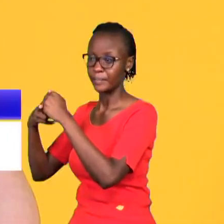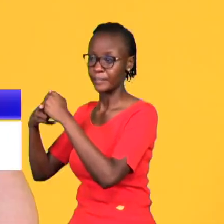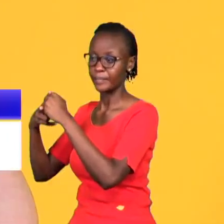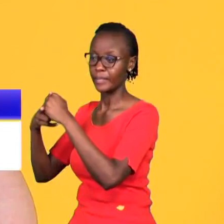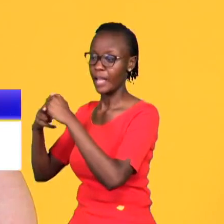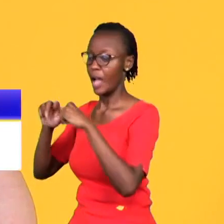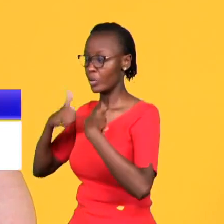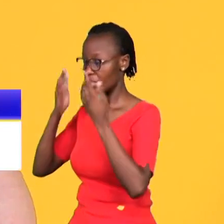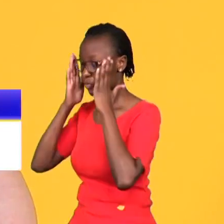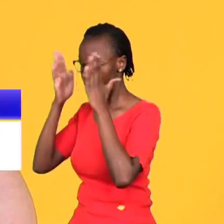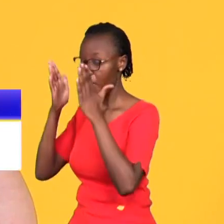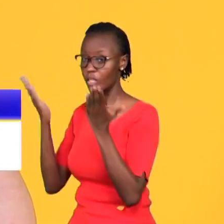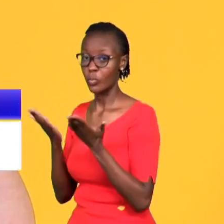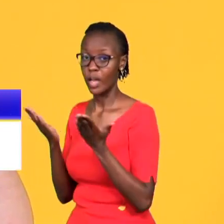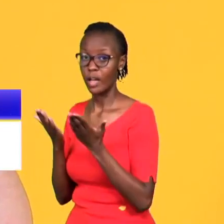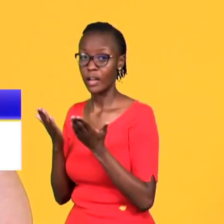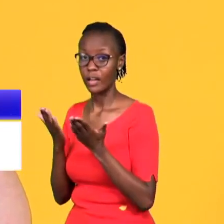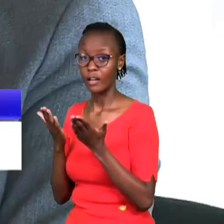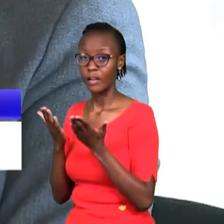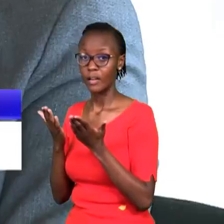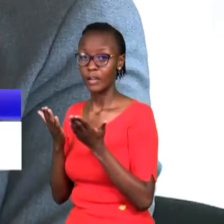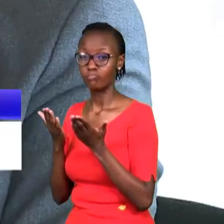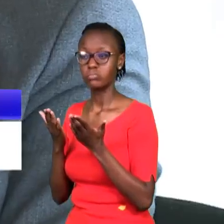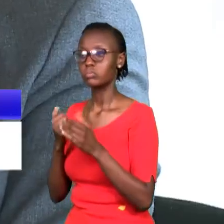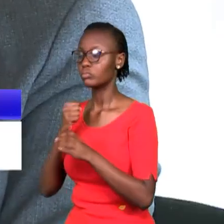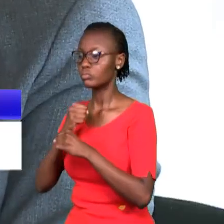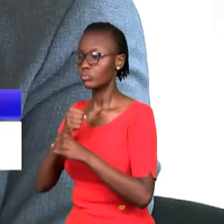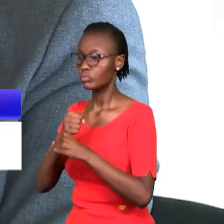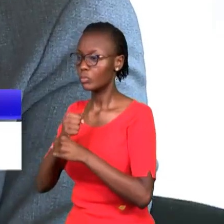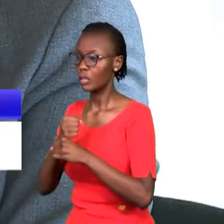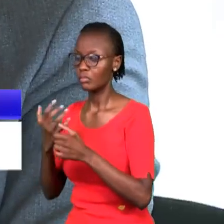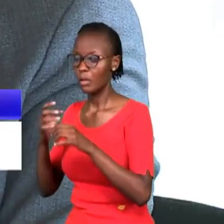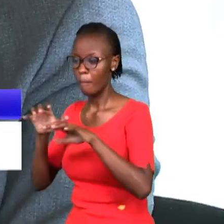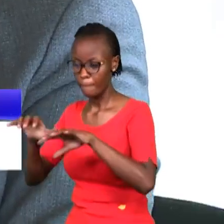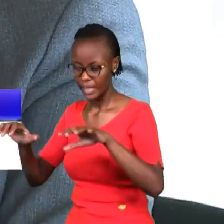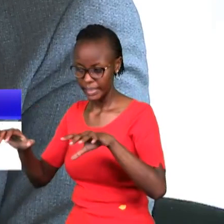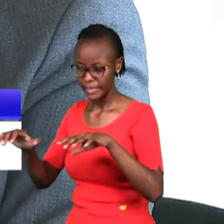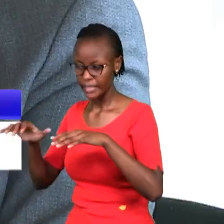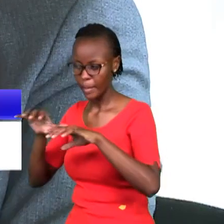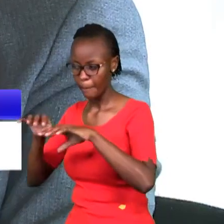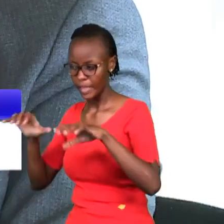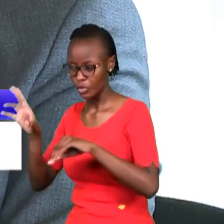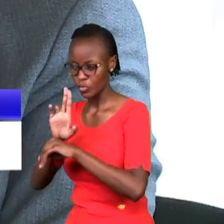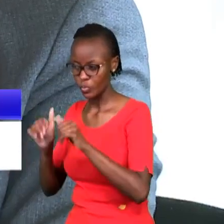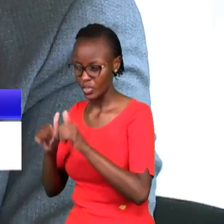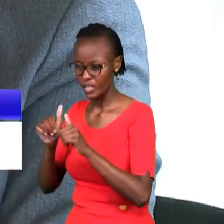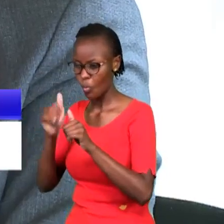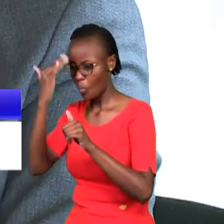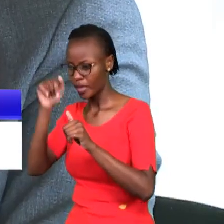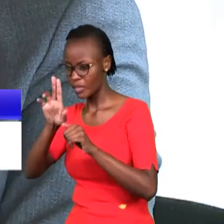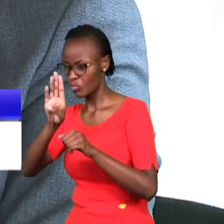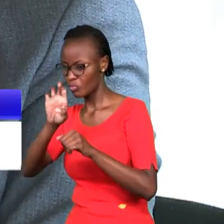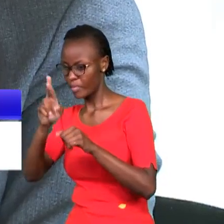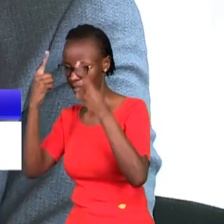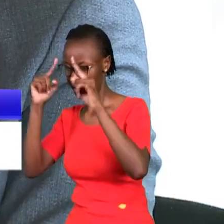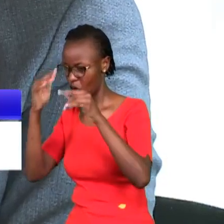to deliberately, we kind of studied, of course, their market entry and what are their key items behind the success. And